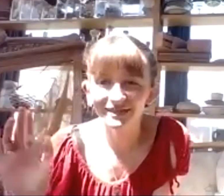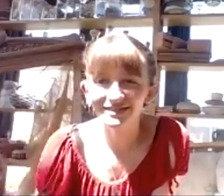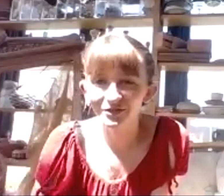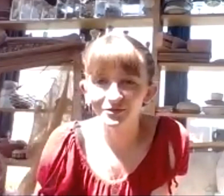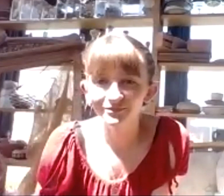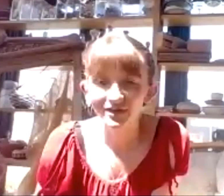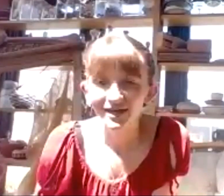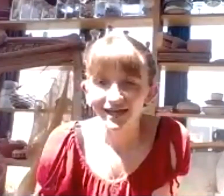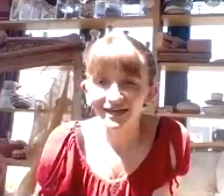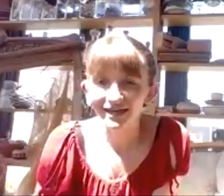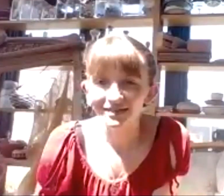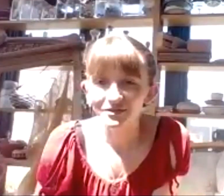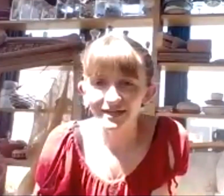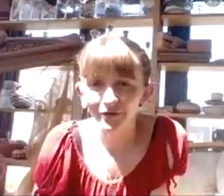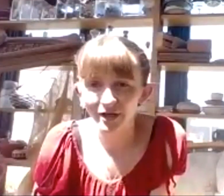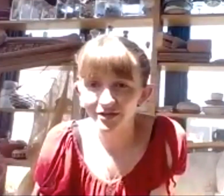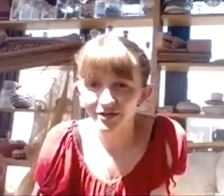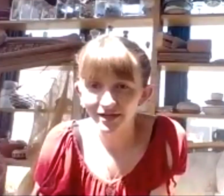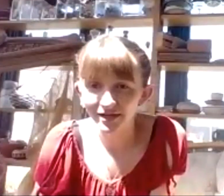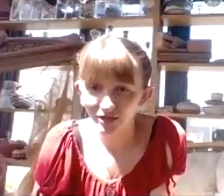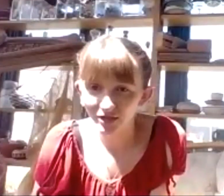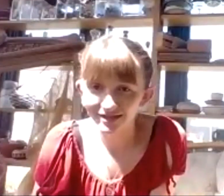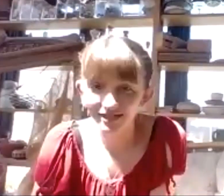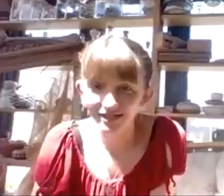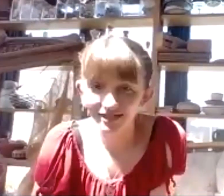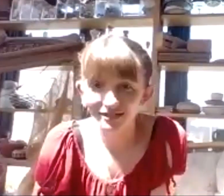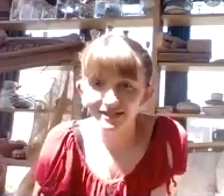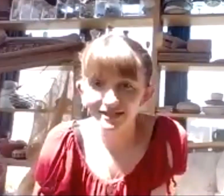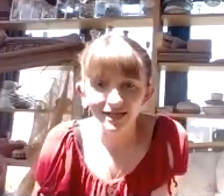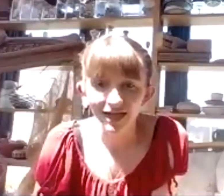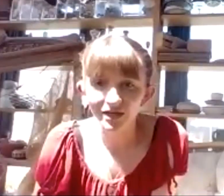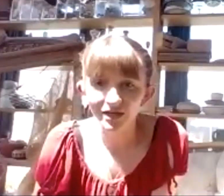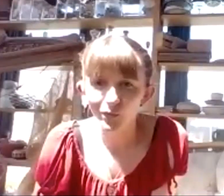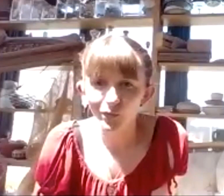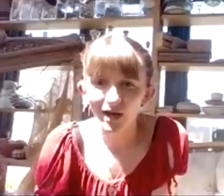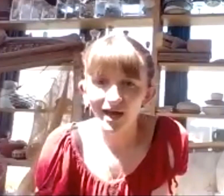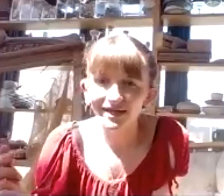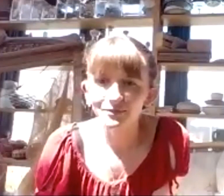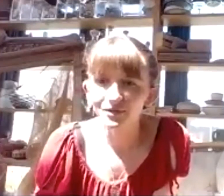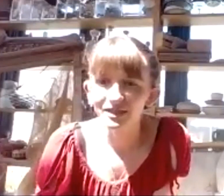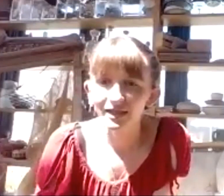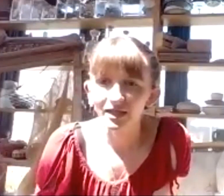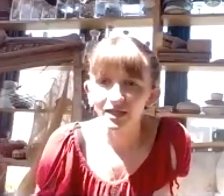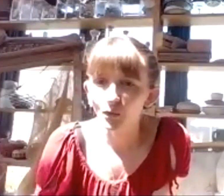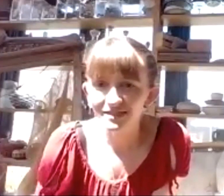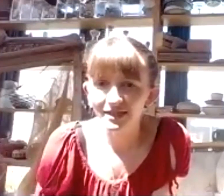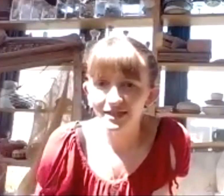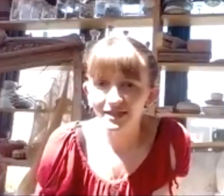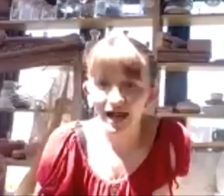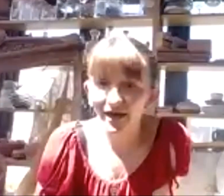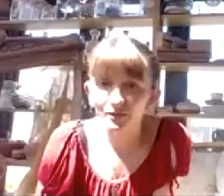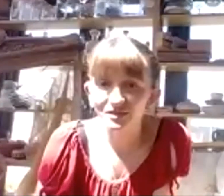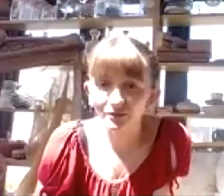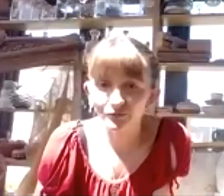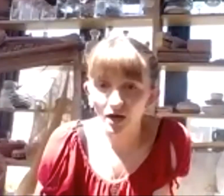Sophie Cajune, and right now I'm an undergrad at Montana State University. And I am doing a work study and